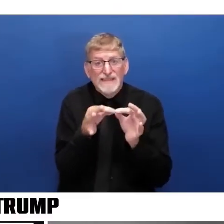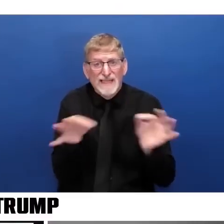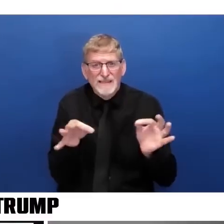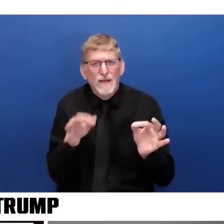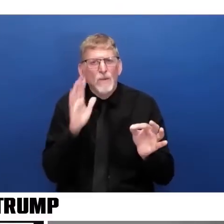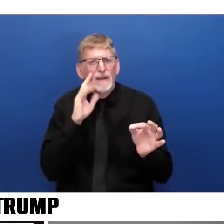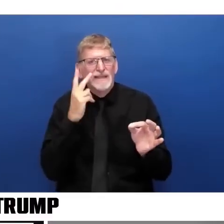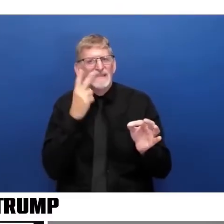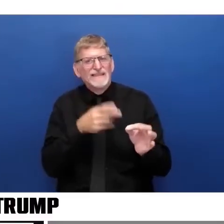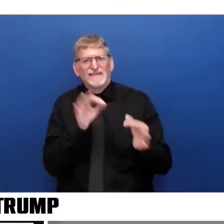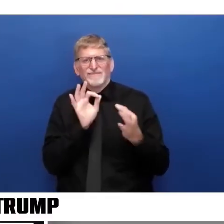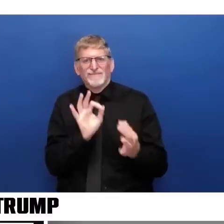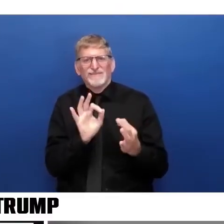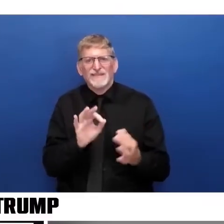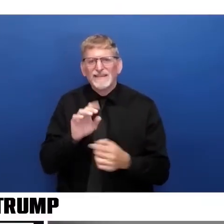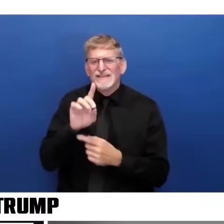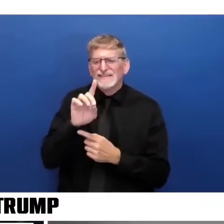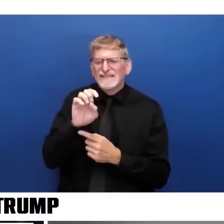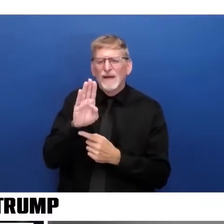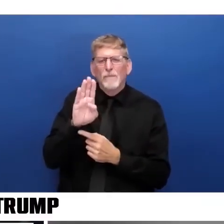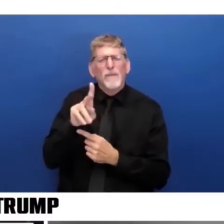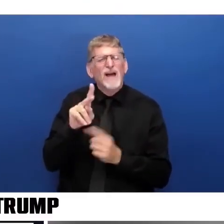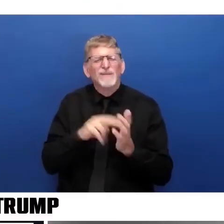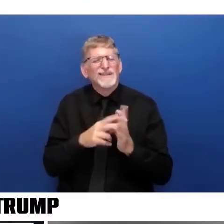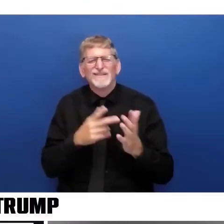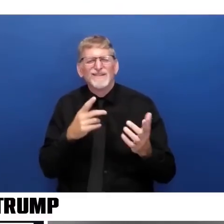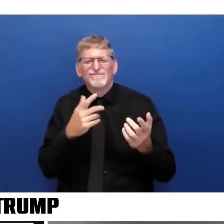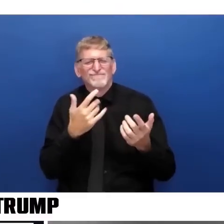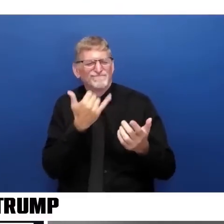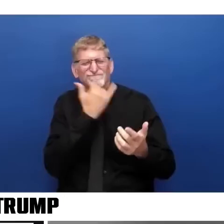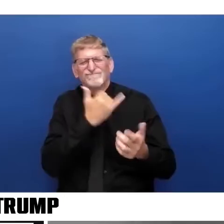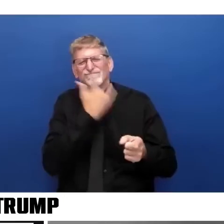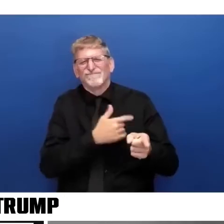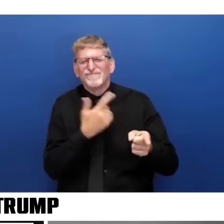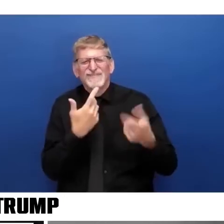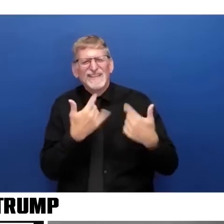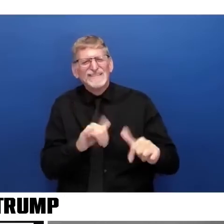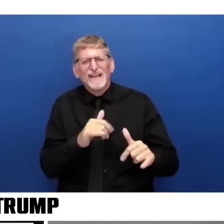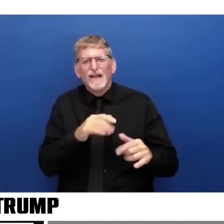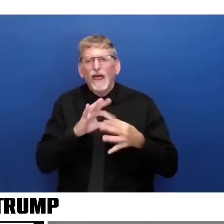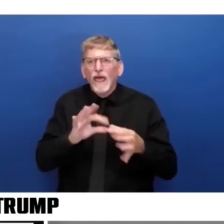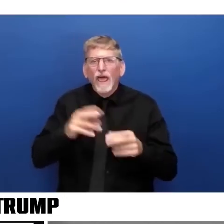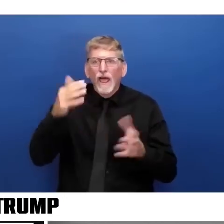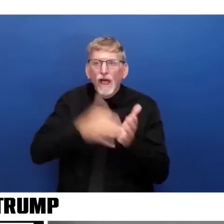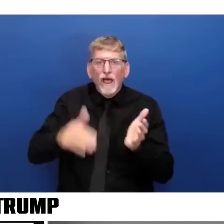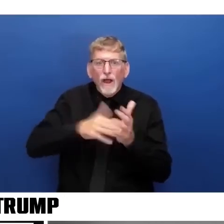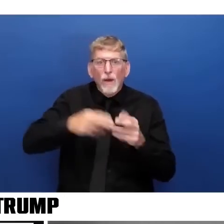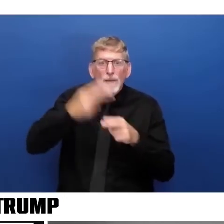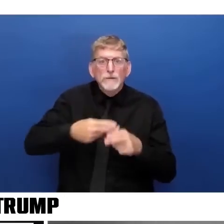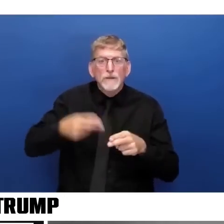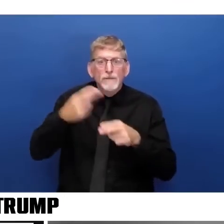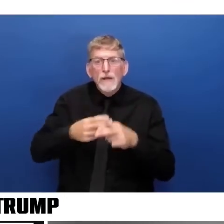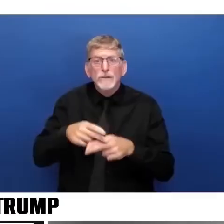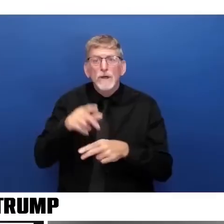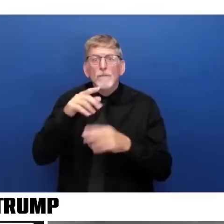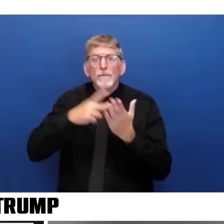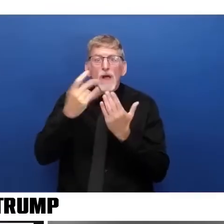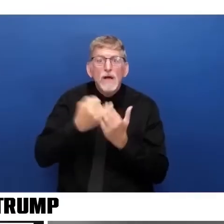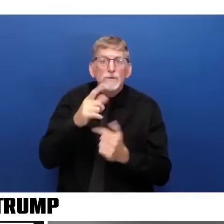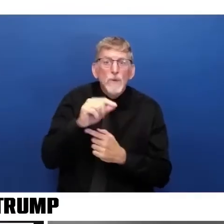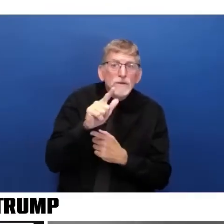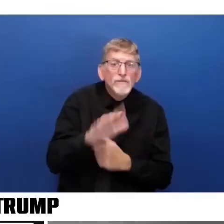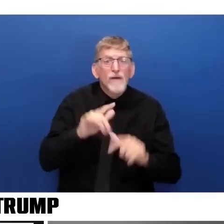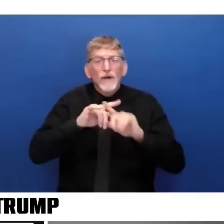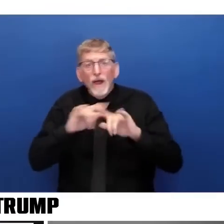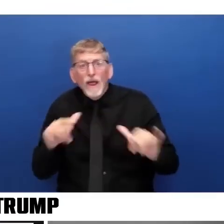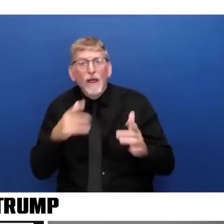in almost every newspaper, but they still bring it up, just like they bring 2025 up. They bring all of this stuff up. I ask you this. You talk